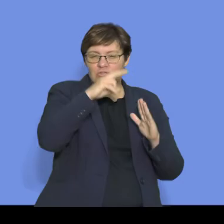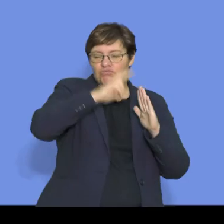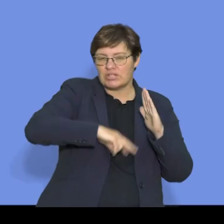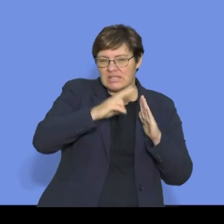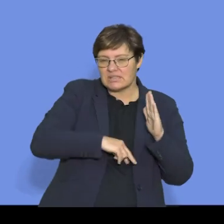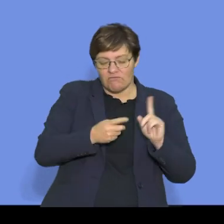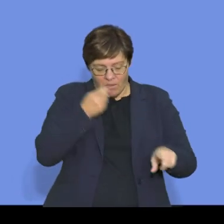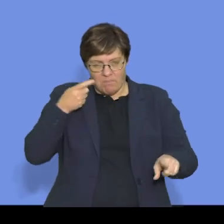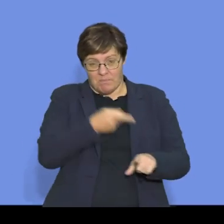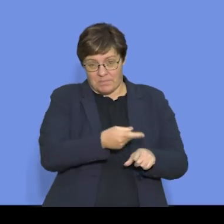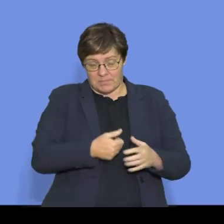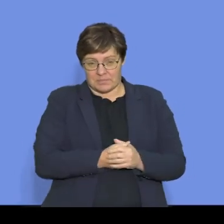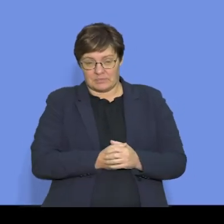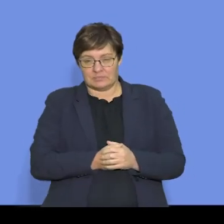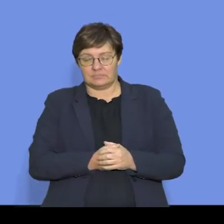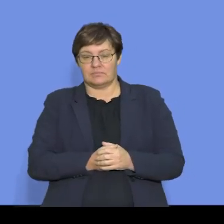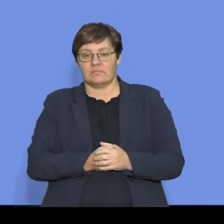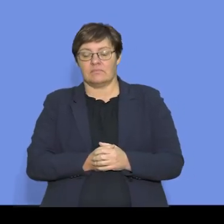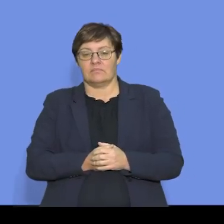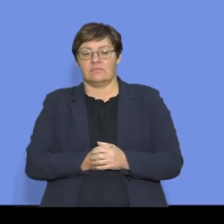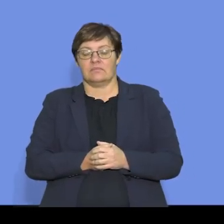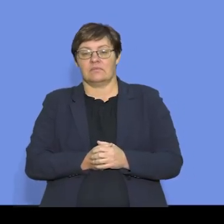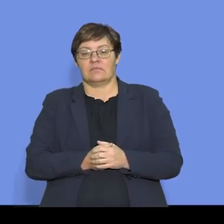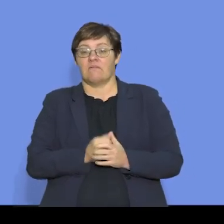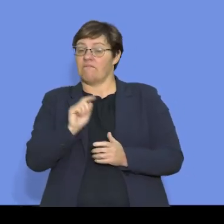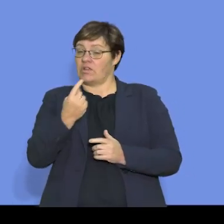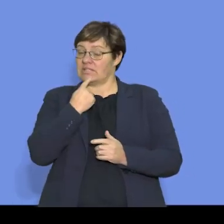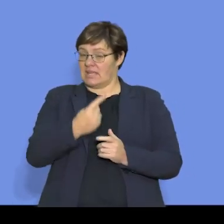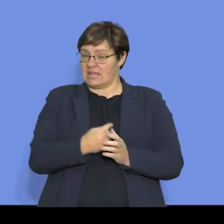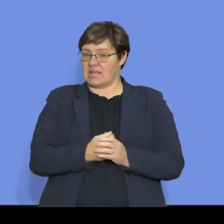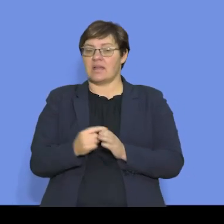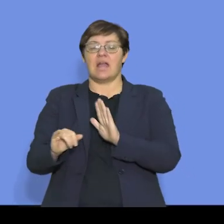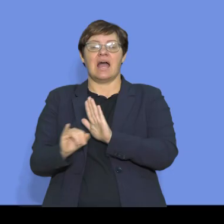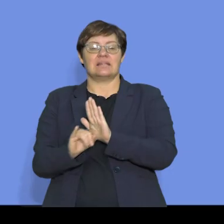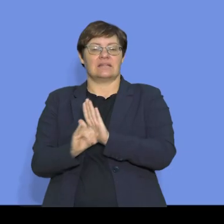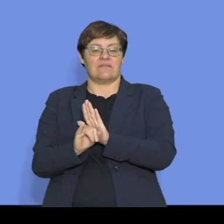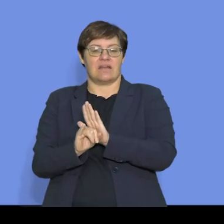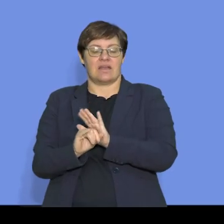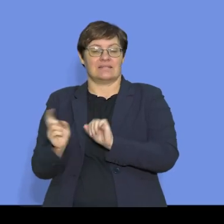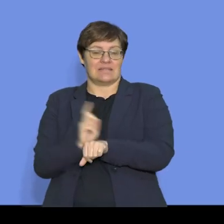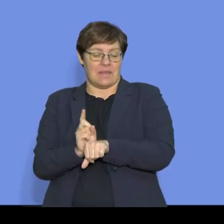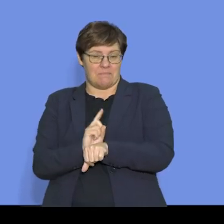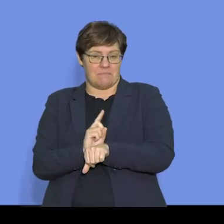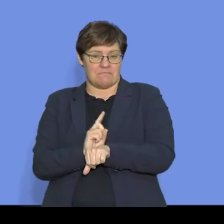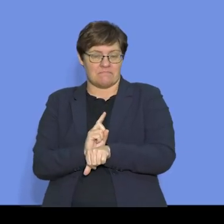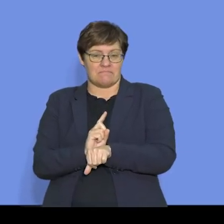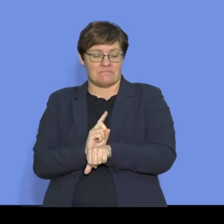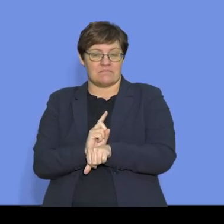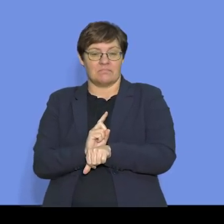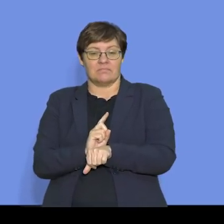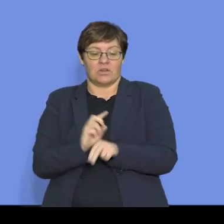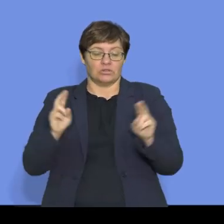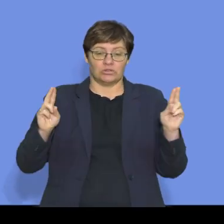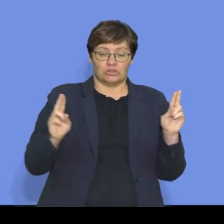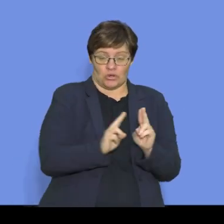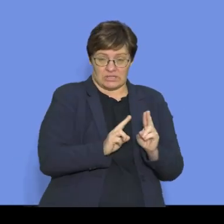read information off the graph. Okay, first of all, it says identify the era